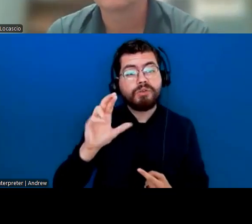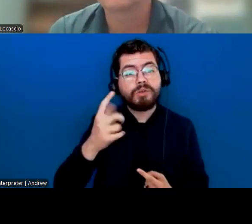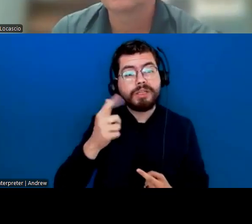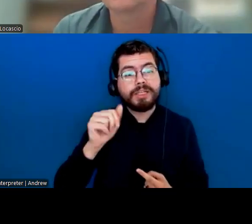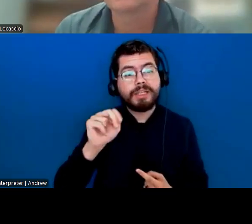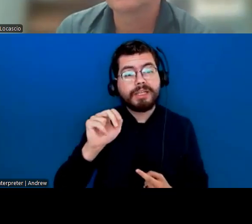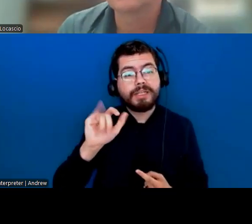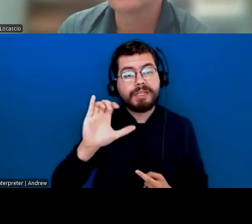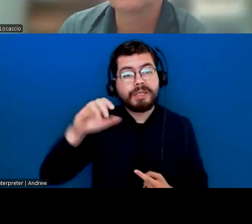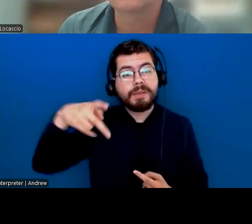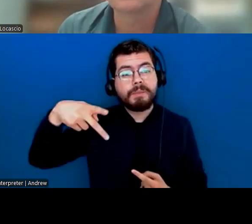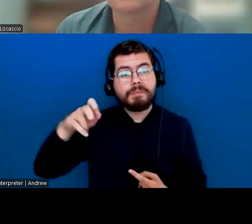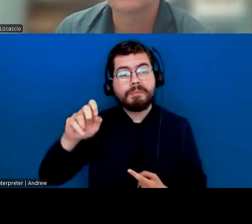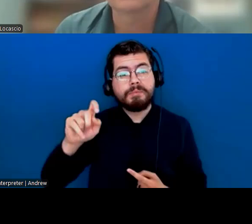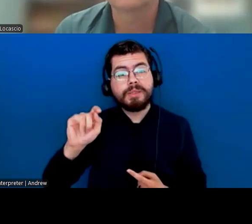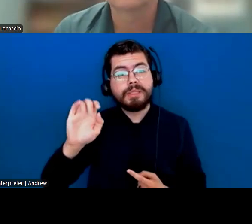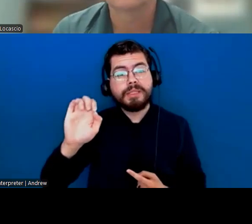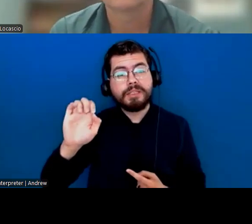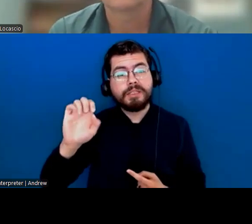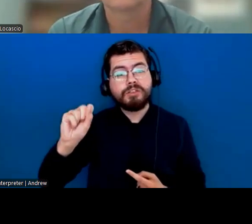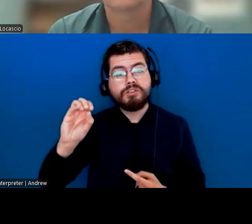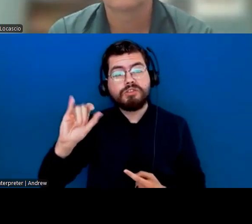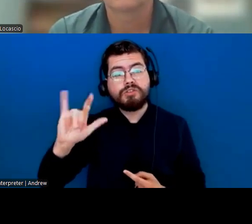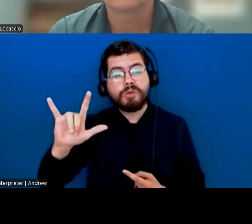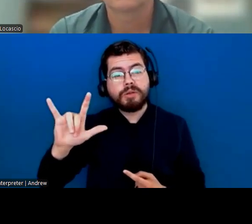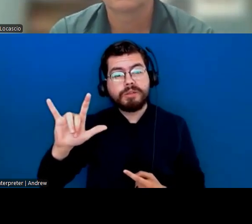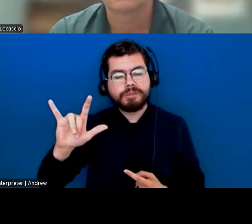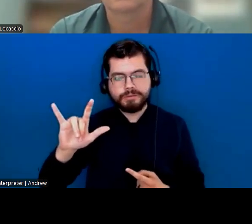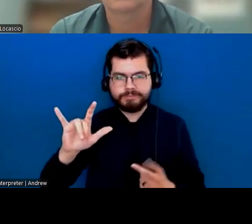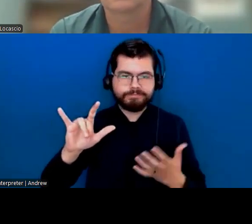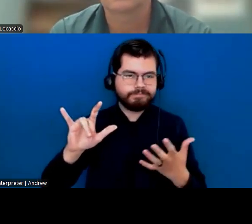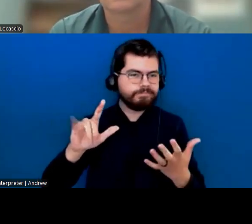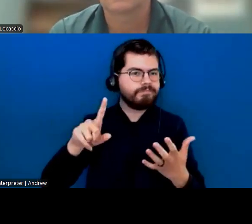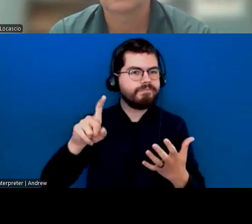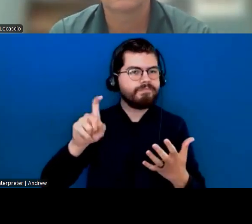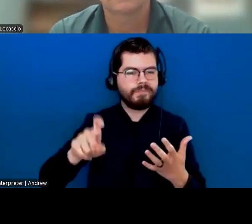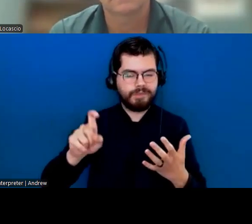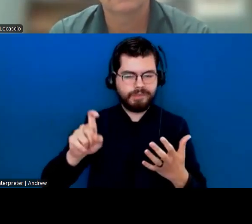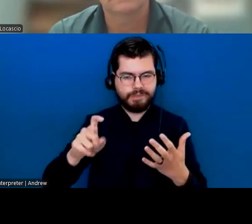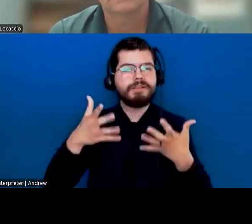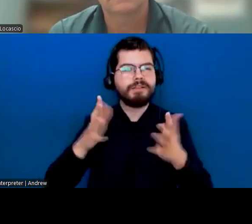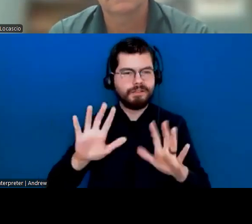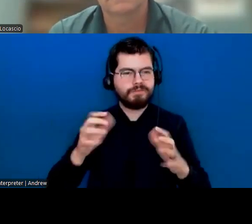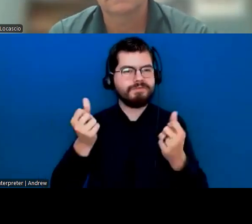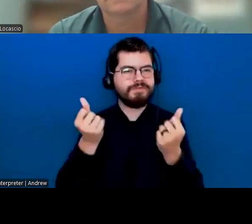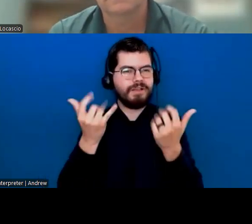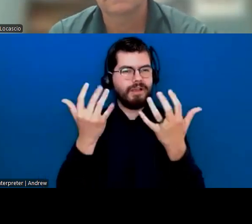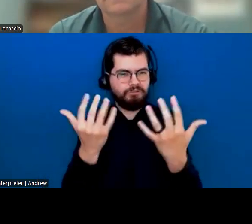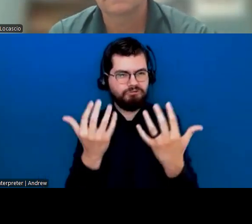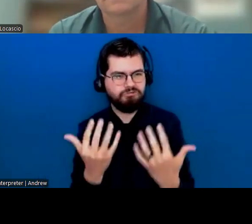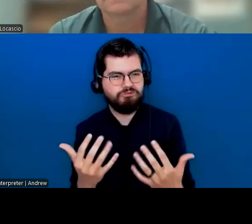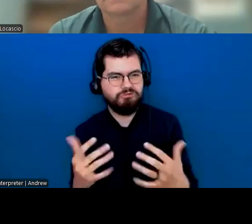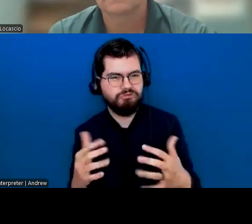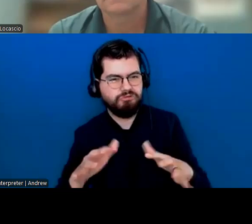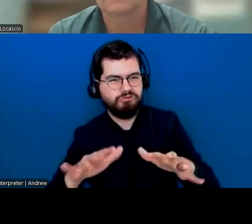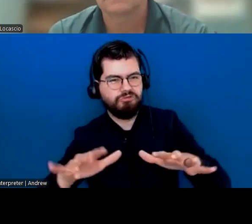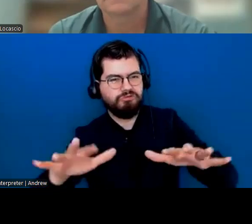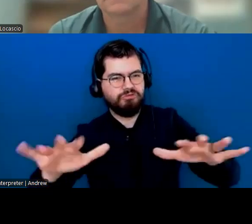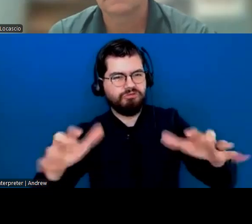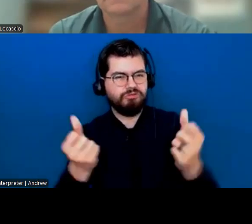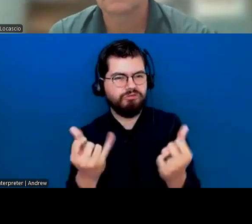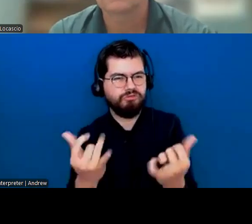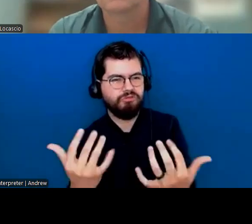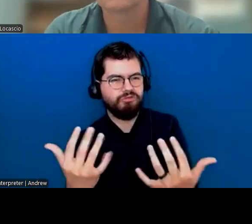it's just constantly cutting line and letting the fire move underground through peat. So really those